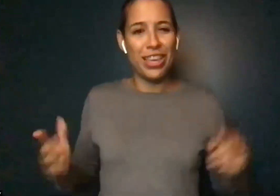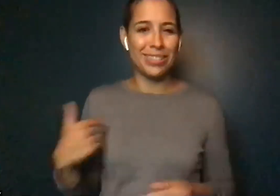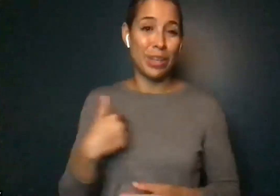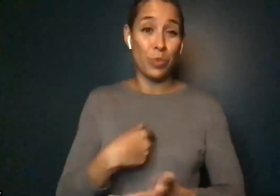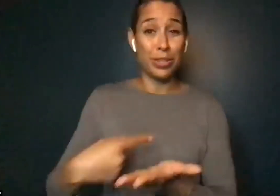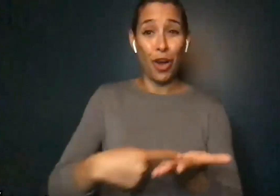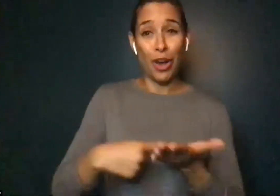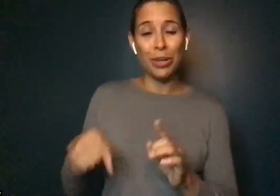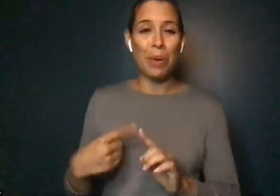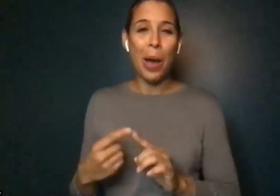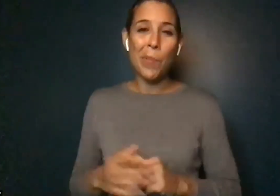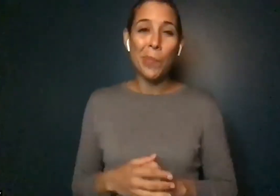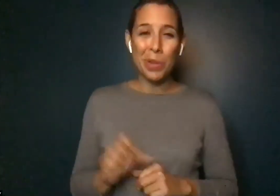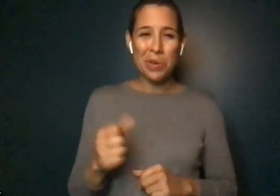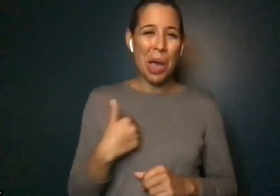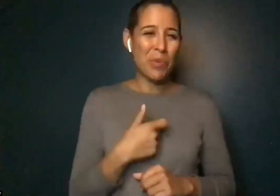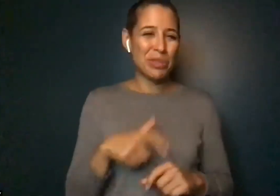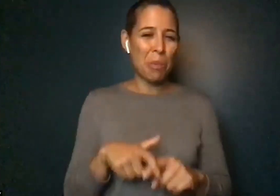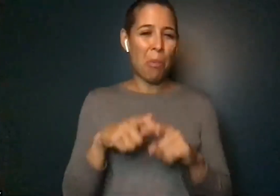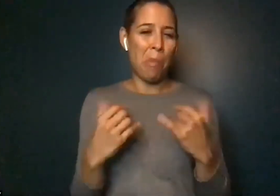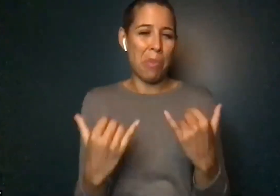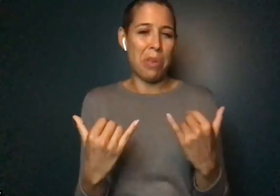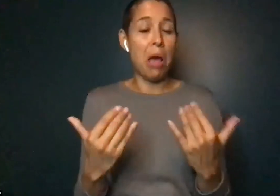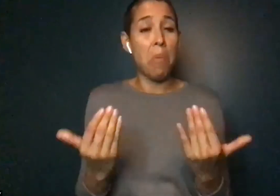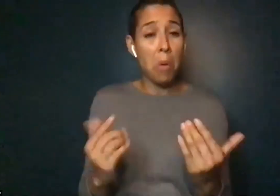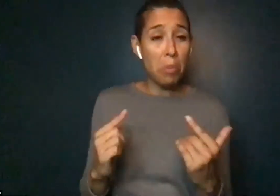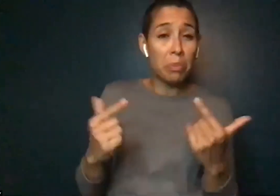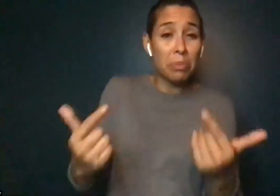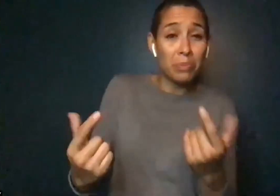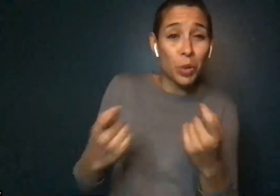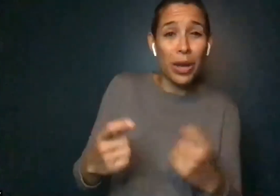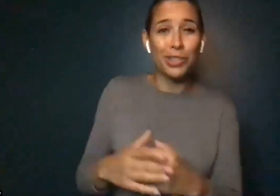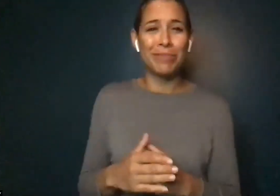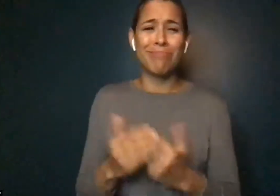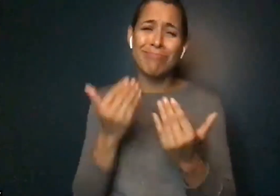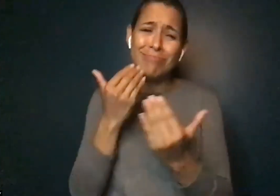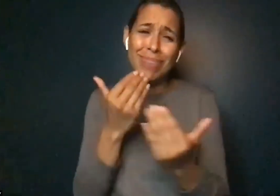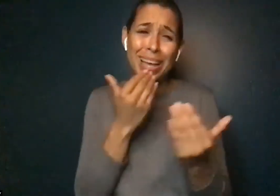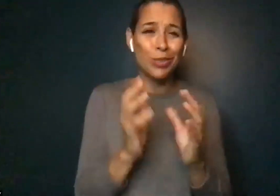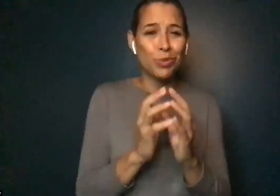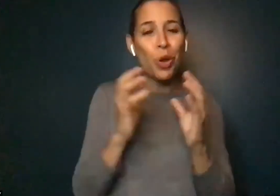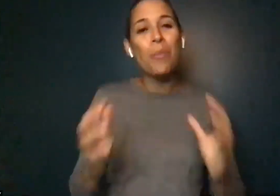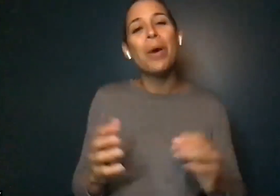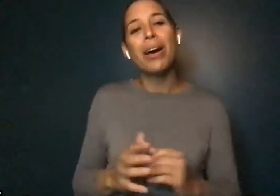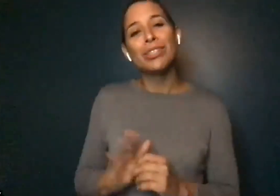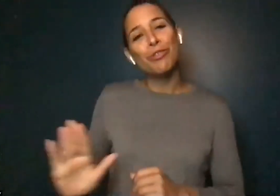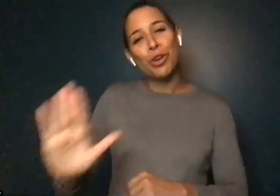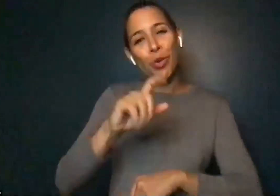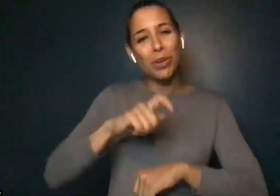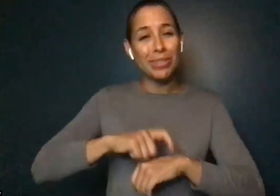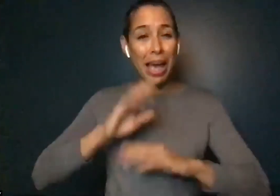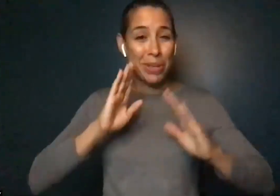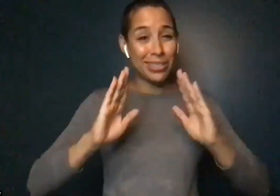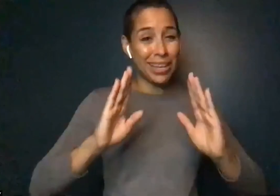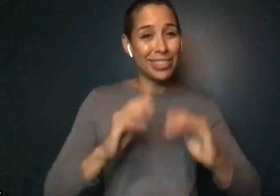yeah, I think we should stop and we can take some questions. Thank you guys so much for your, um, time and attention. At least